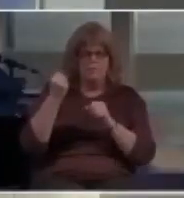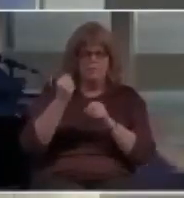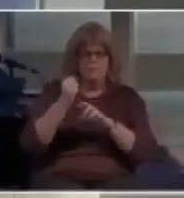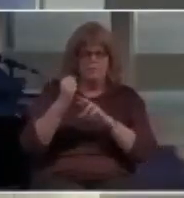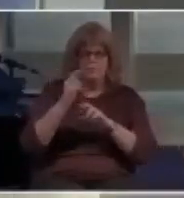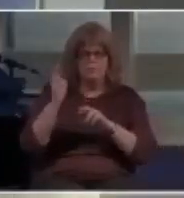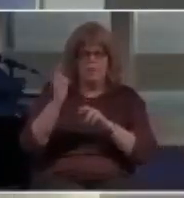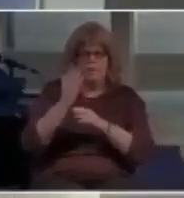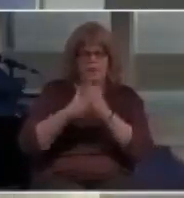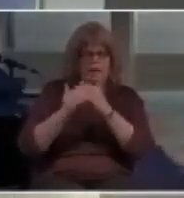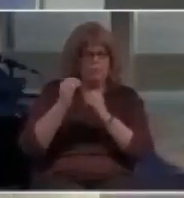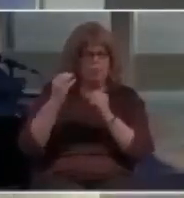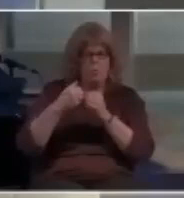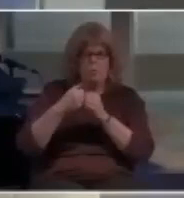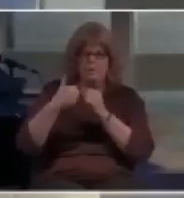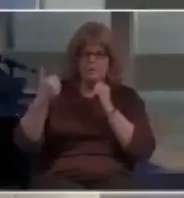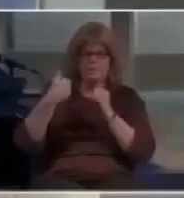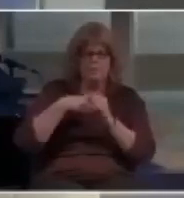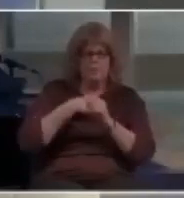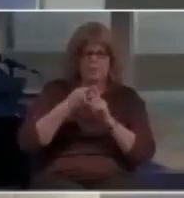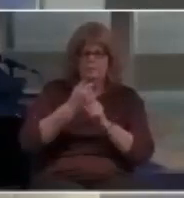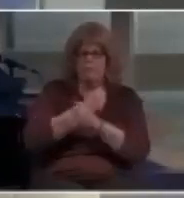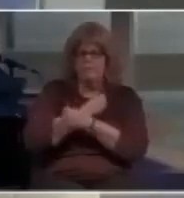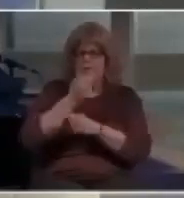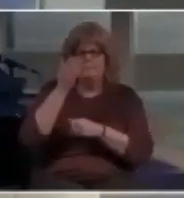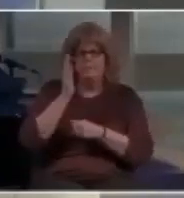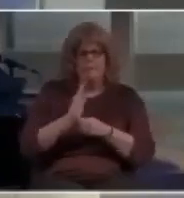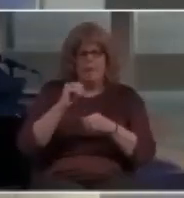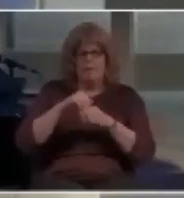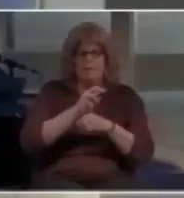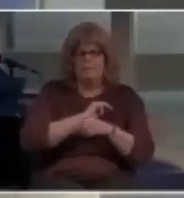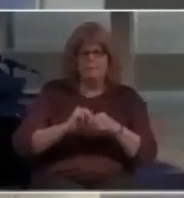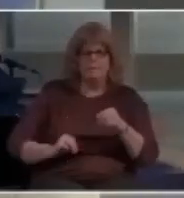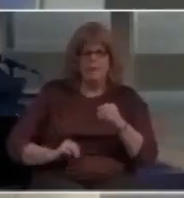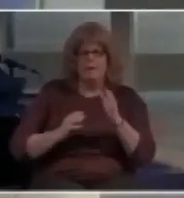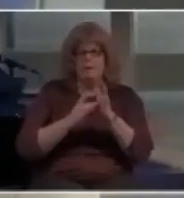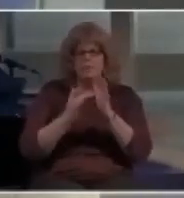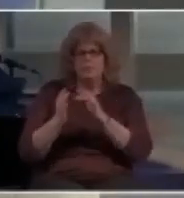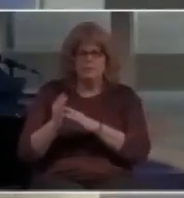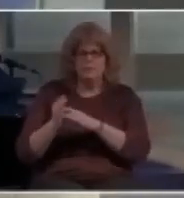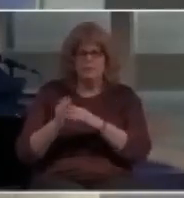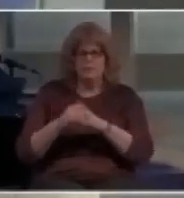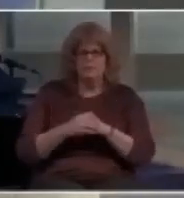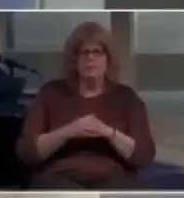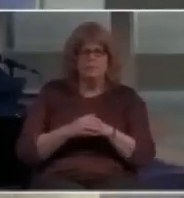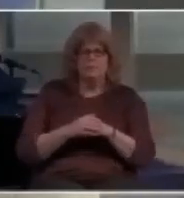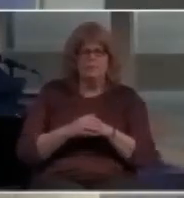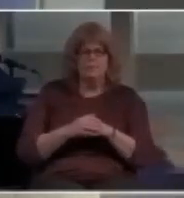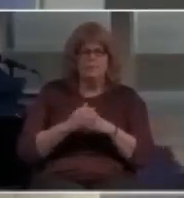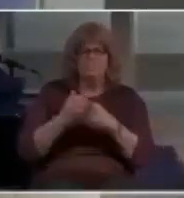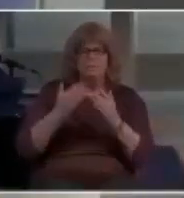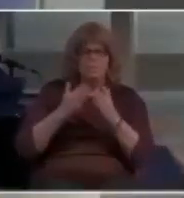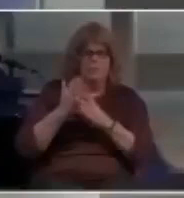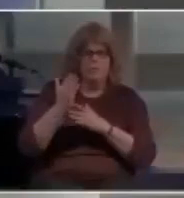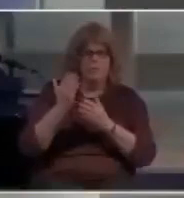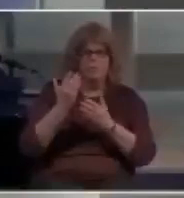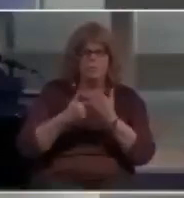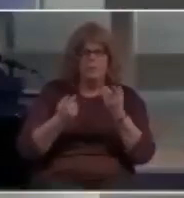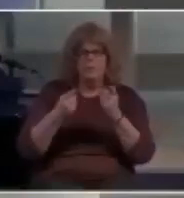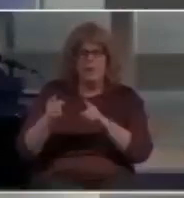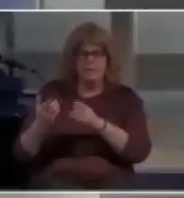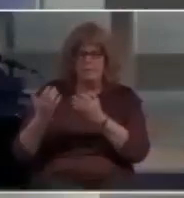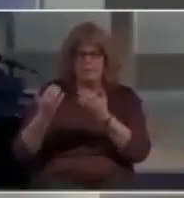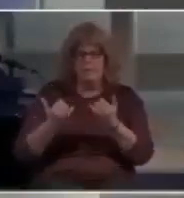no one can separate us from the love of God, which is in Messiah Jesus. And so as we go through the things we're going